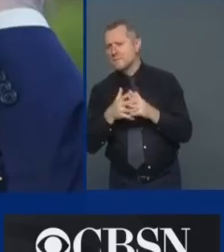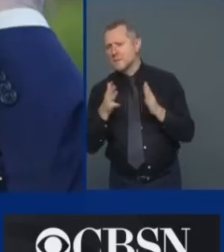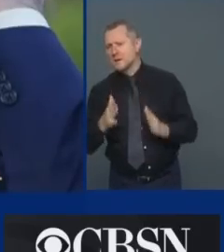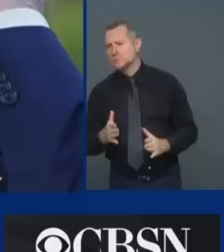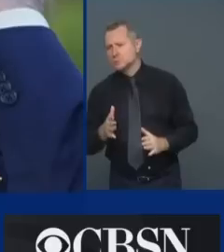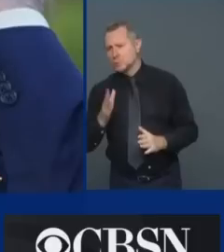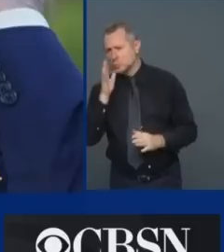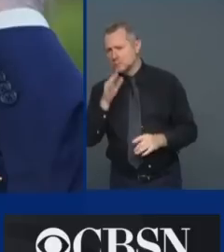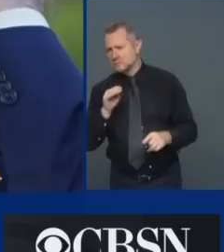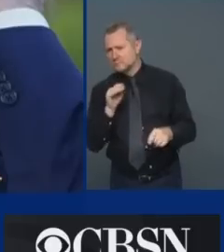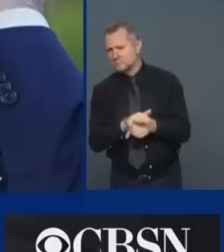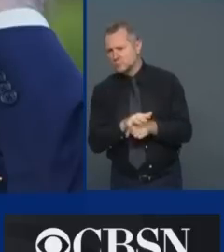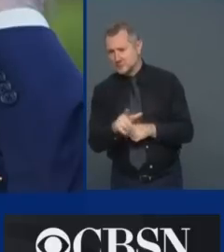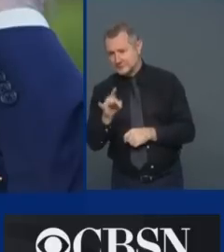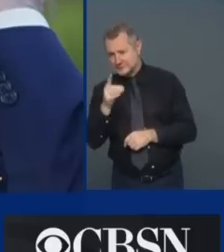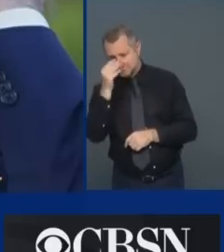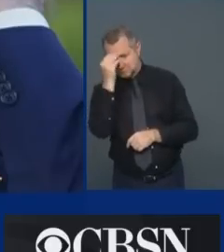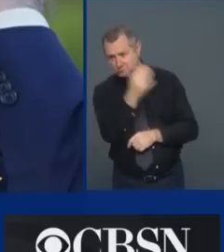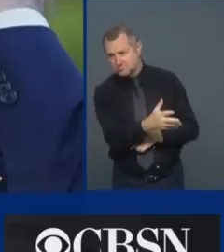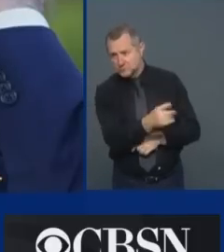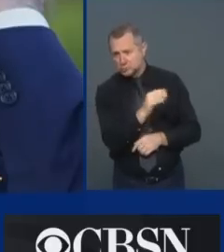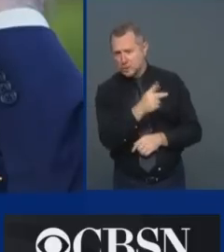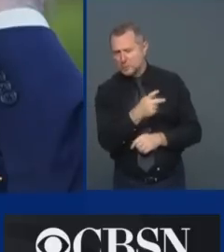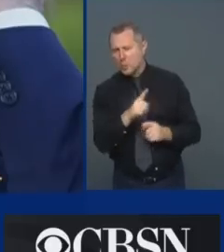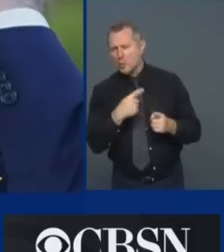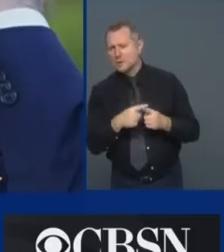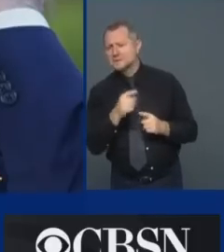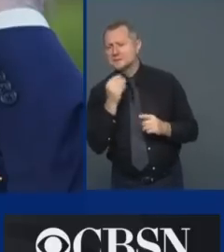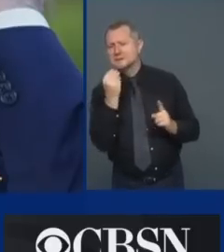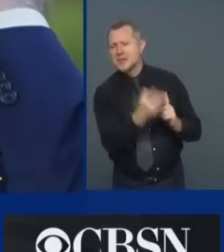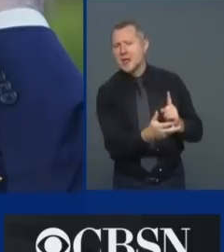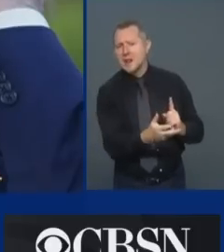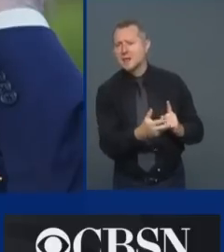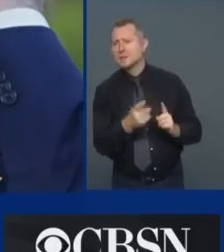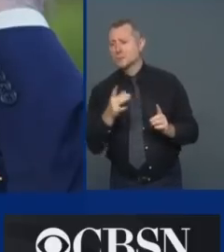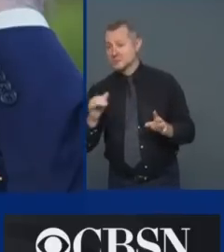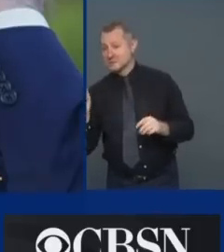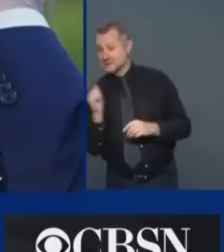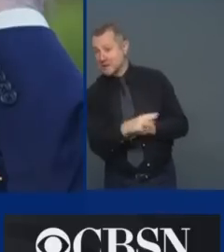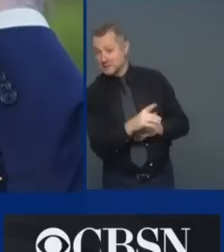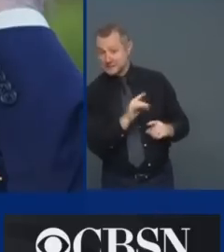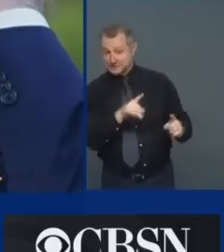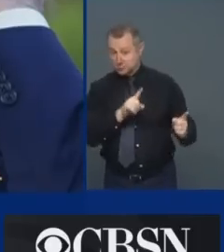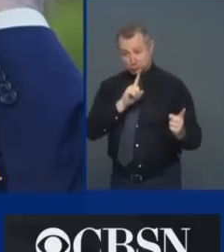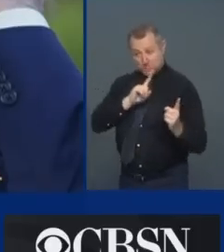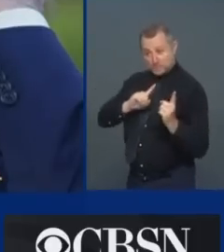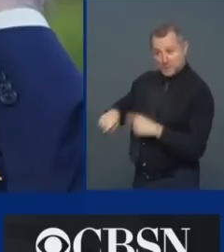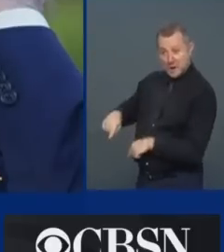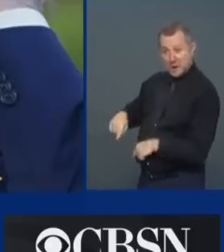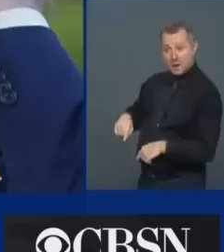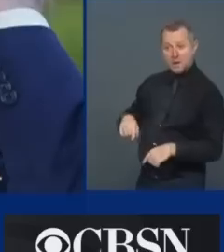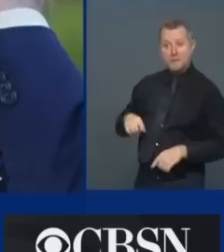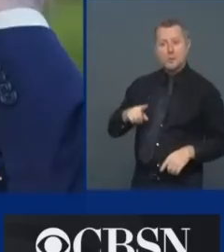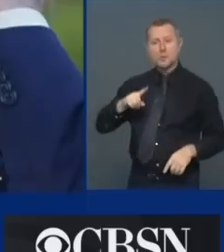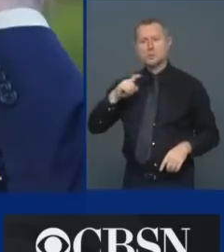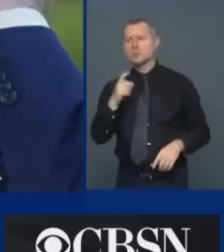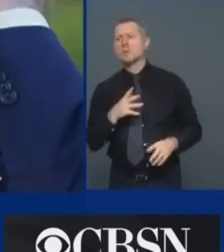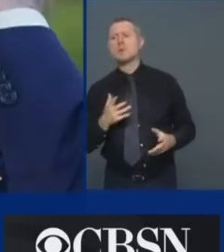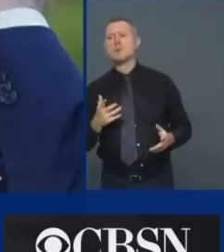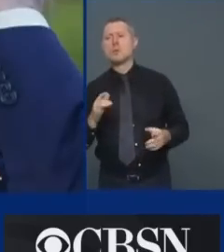anyone? Who did you send it to? Did anyone send you back the memo with a little question mark? You've been with the